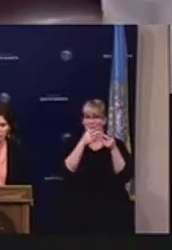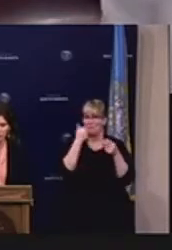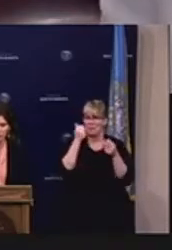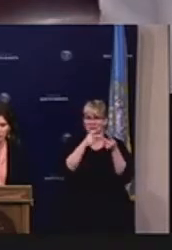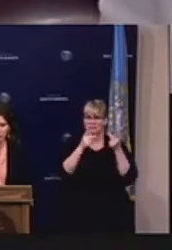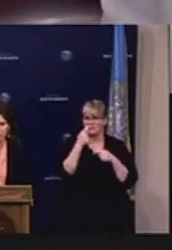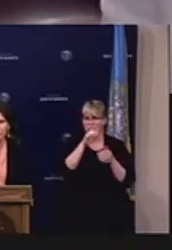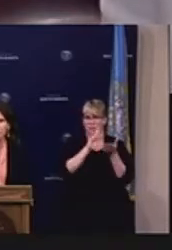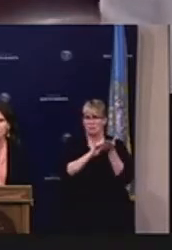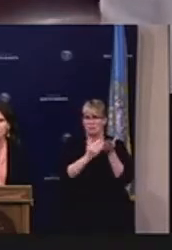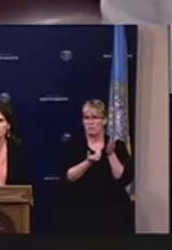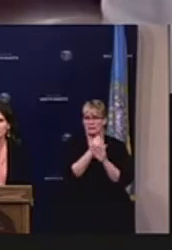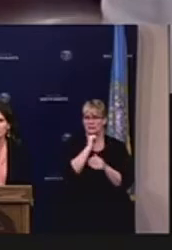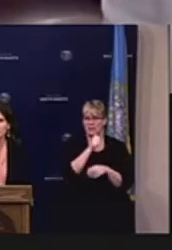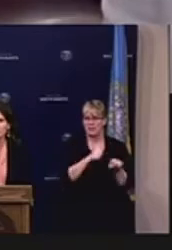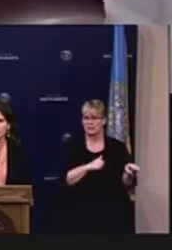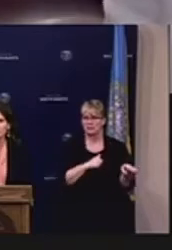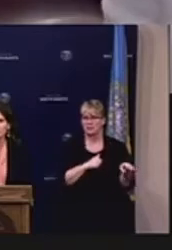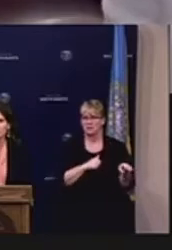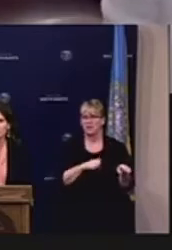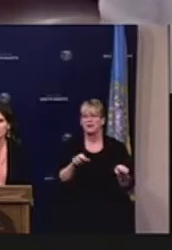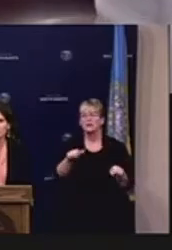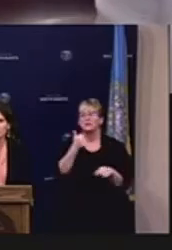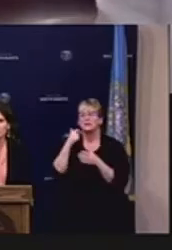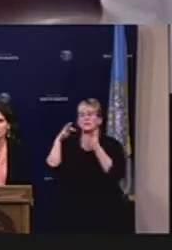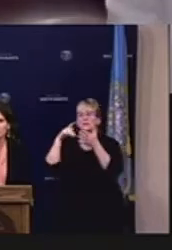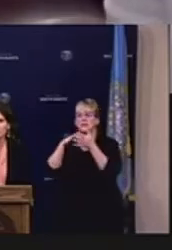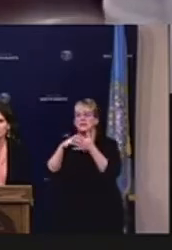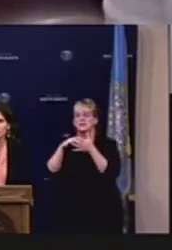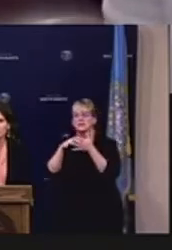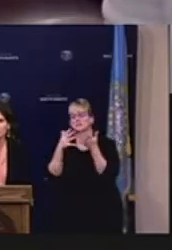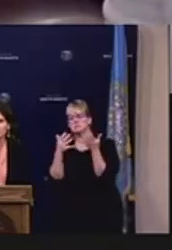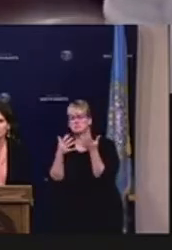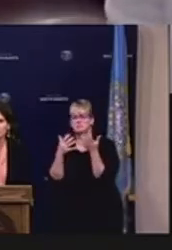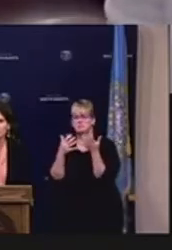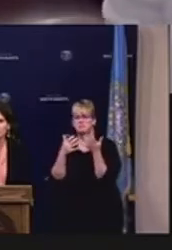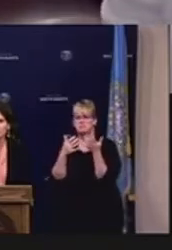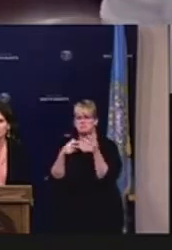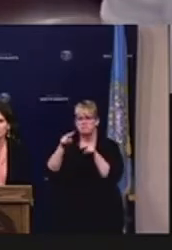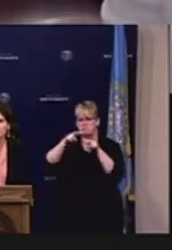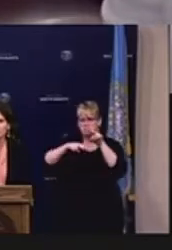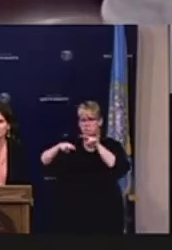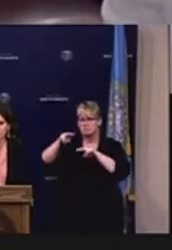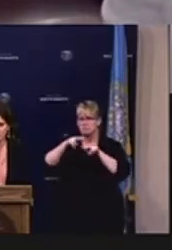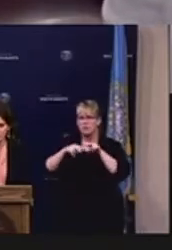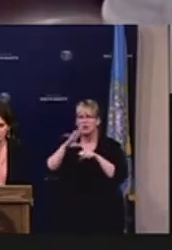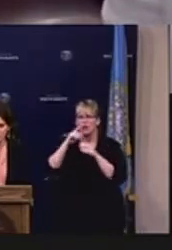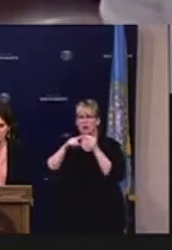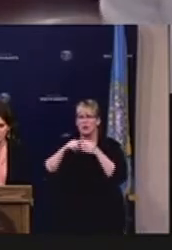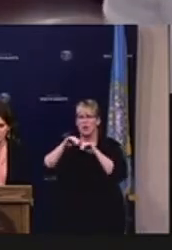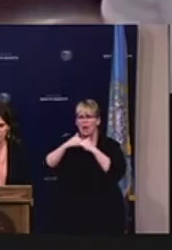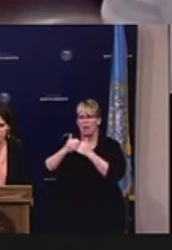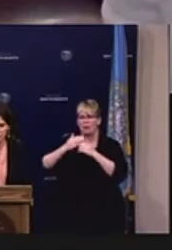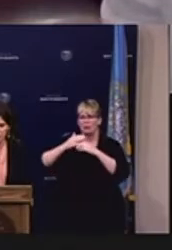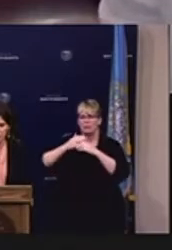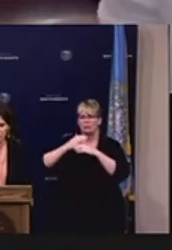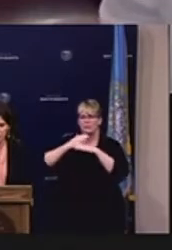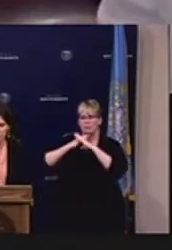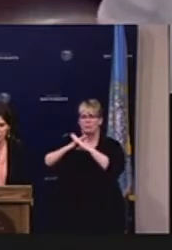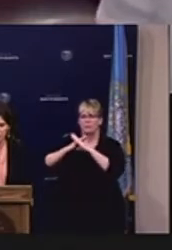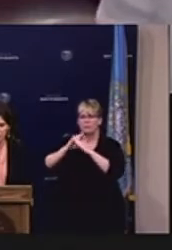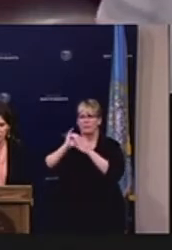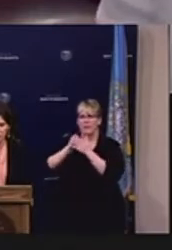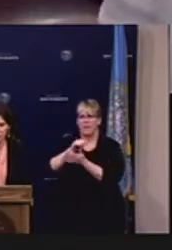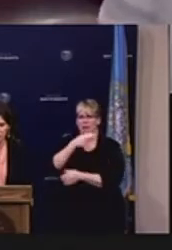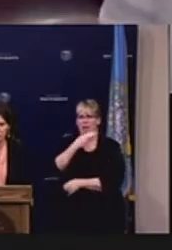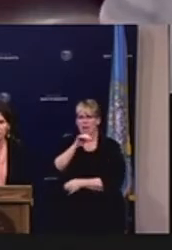medication. There are several studies out there looking at prophylaxis or prevention with hydroxychloroquine, and this